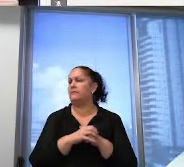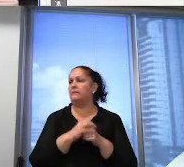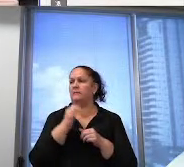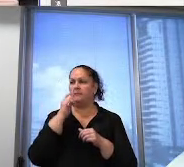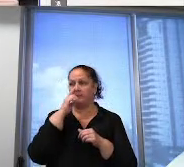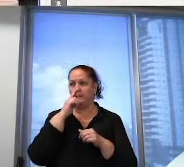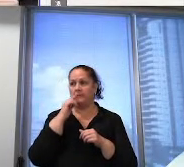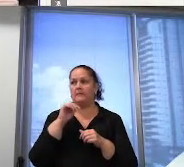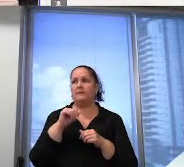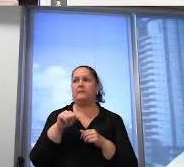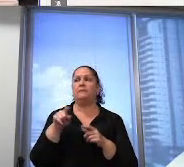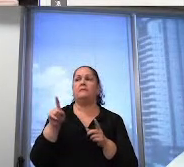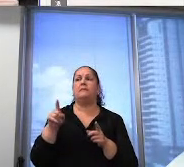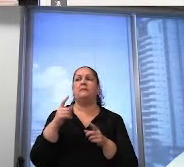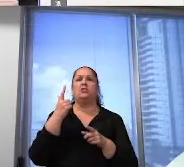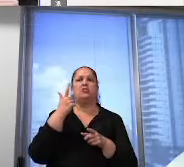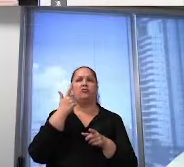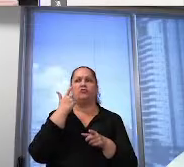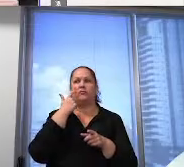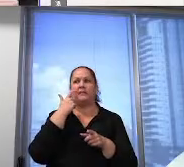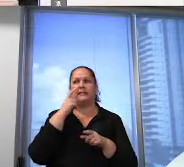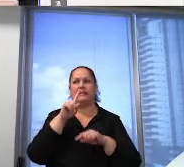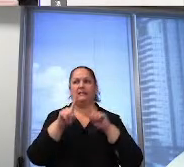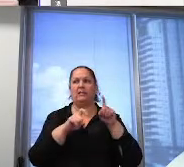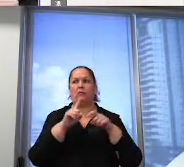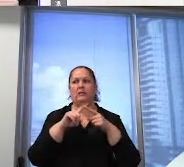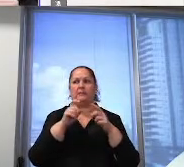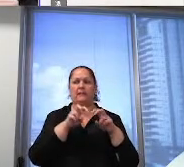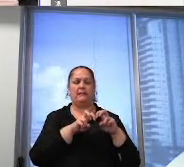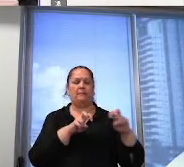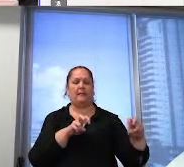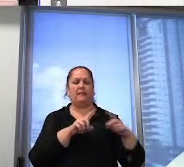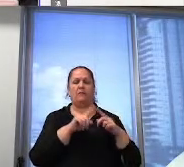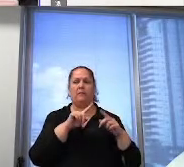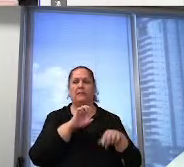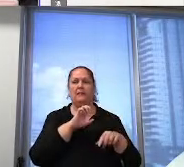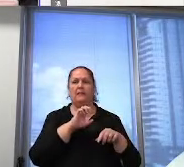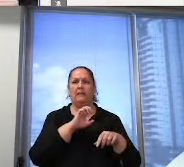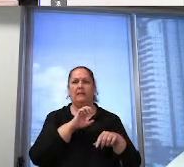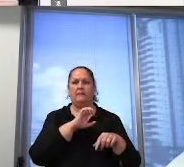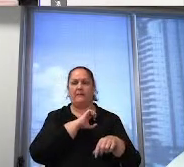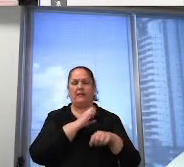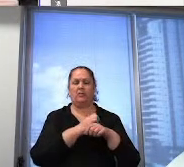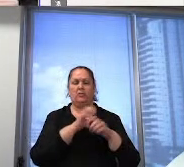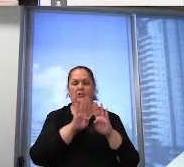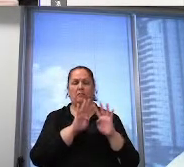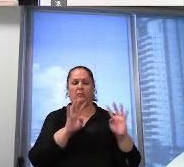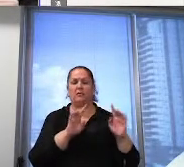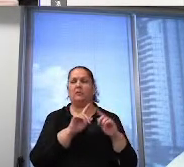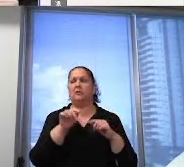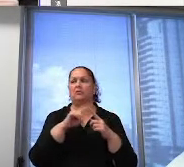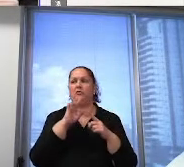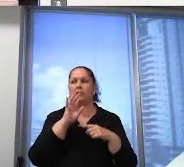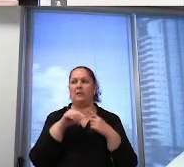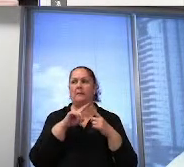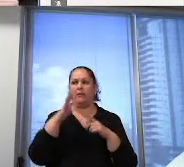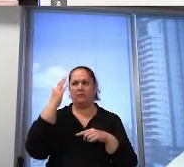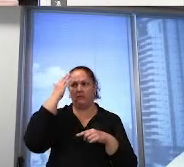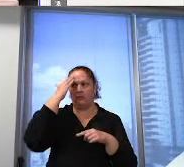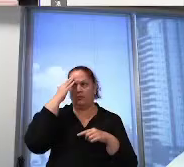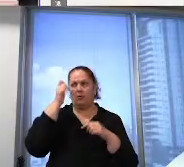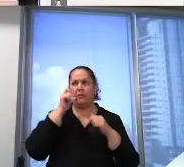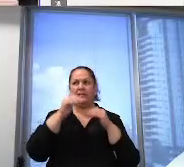Mercado. Mr. Burgermeister, recently the questionings by the panel from the Energy Bureau, you were asked about